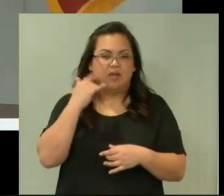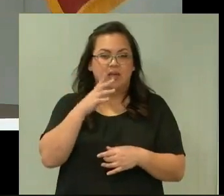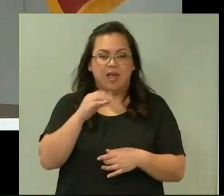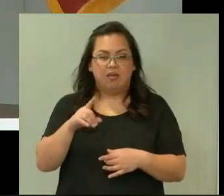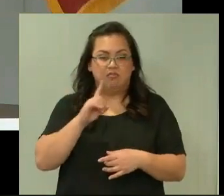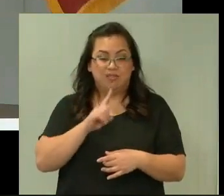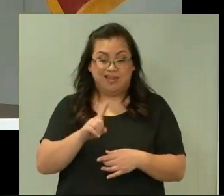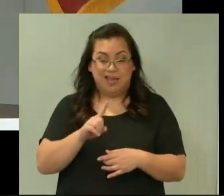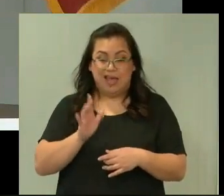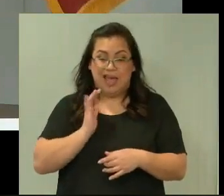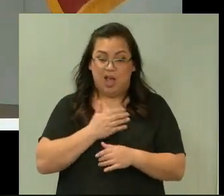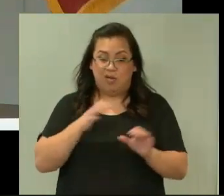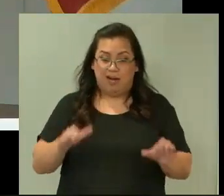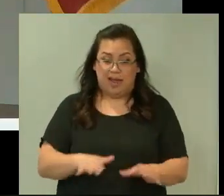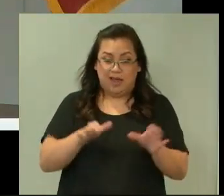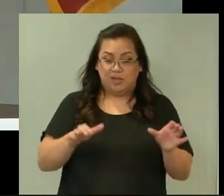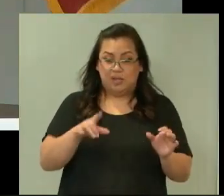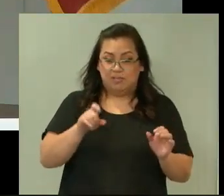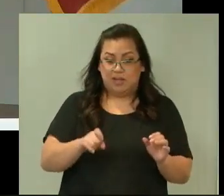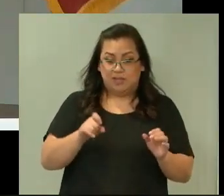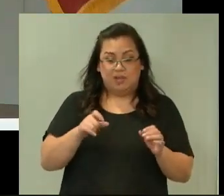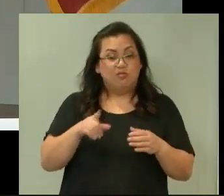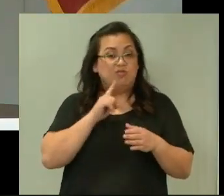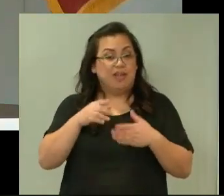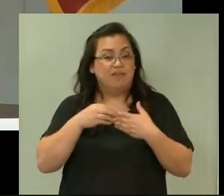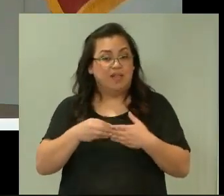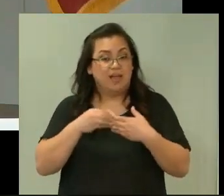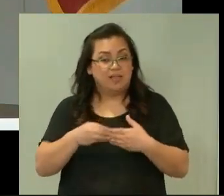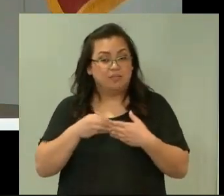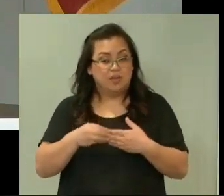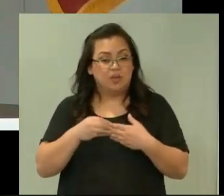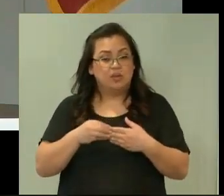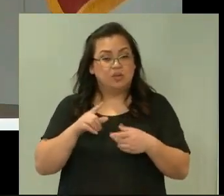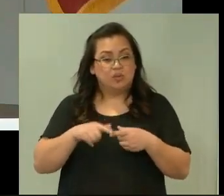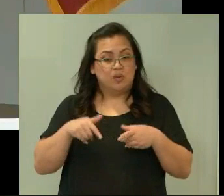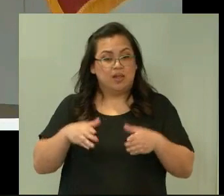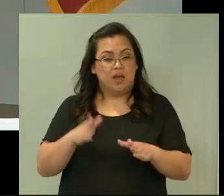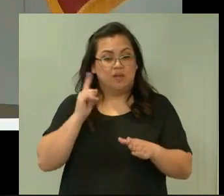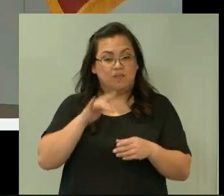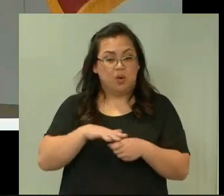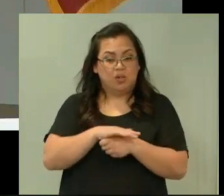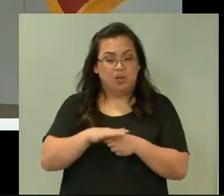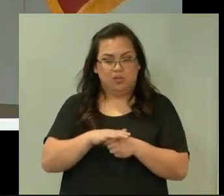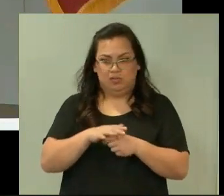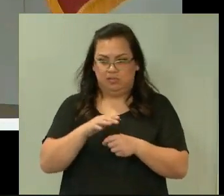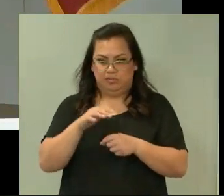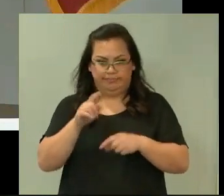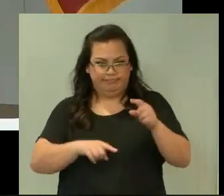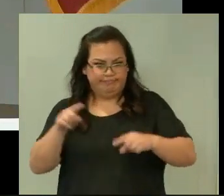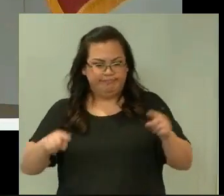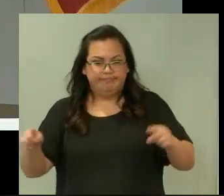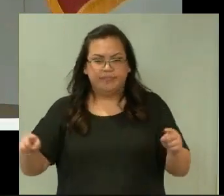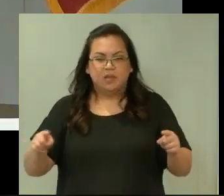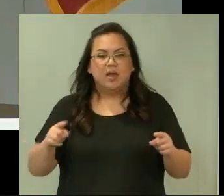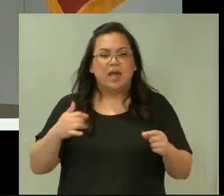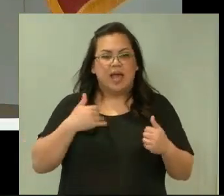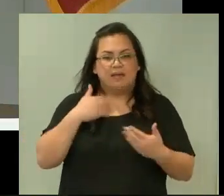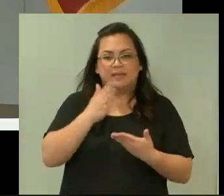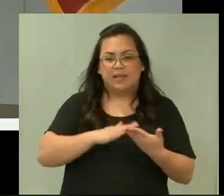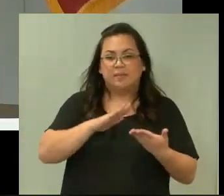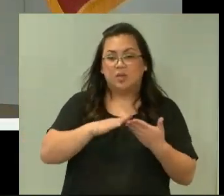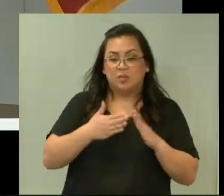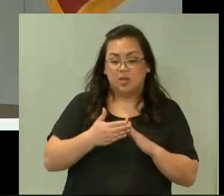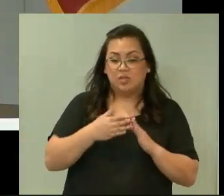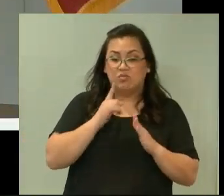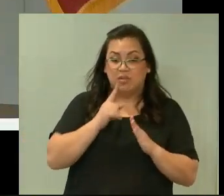our actions need to be flexible to allow for local variation, knowing that there are communities that are more